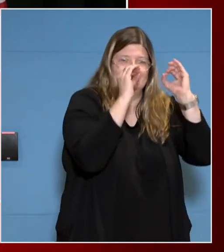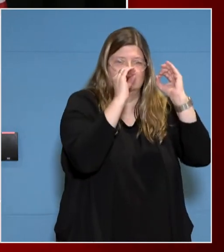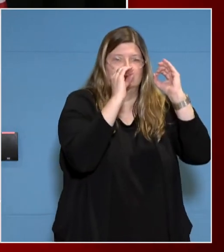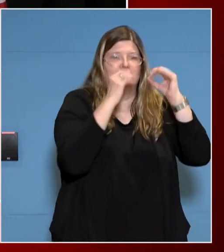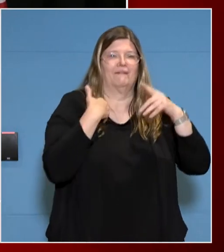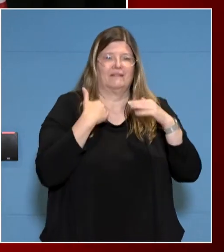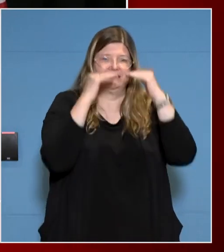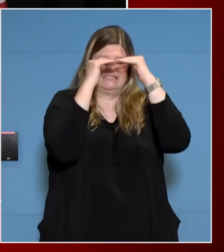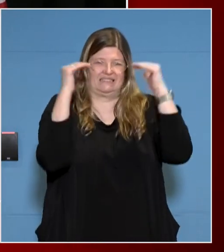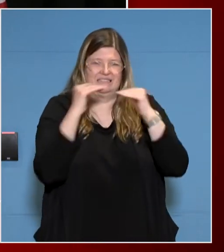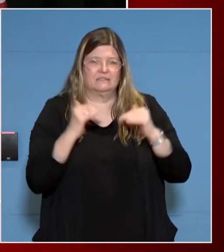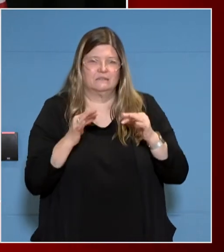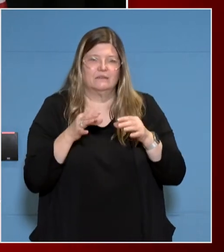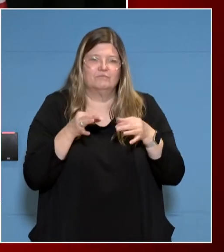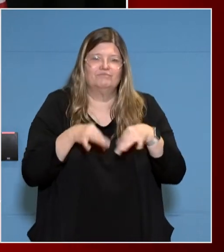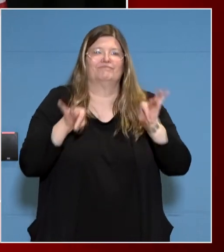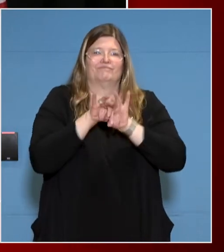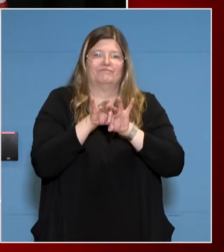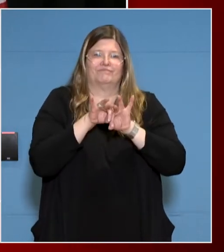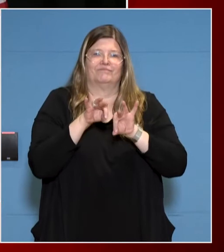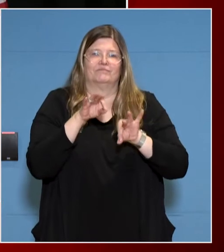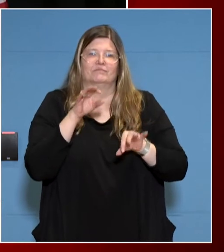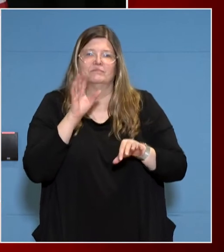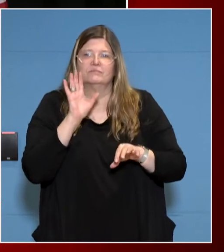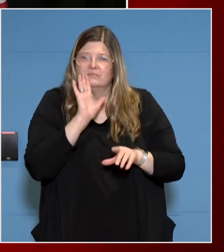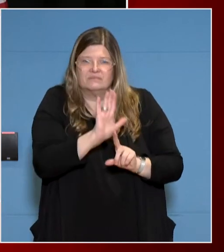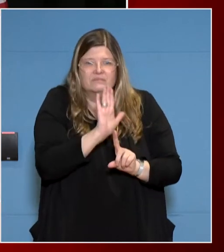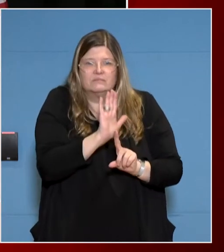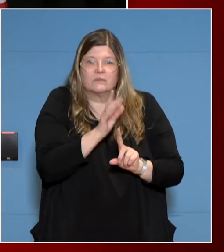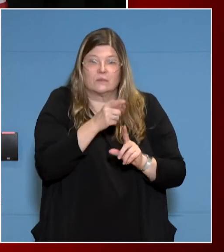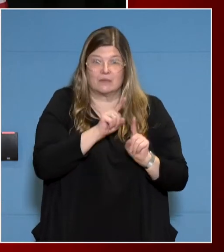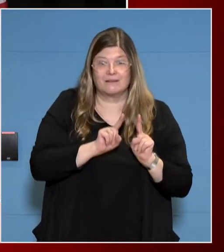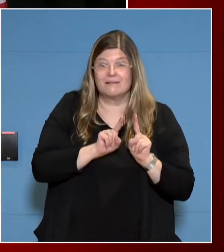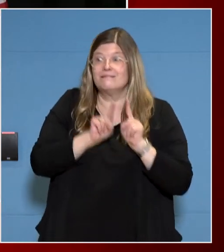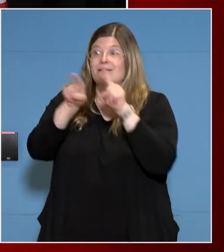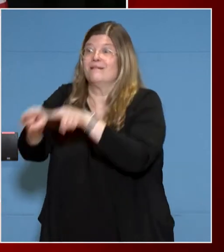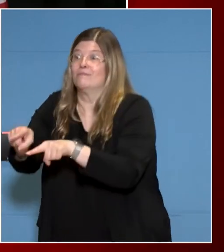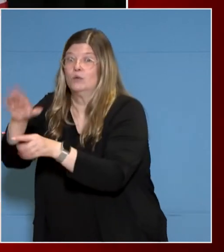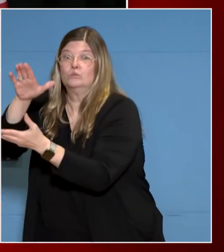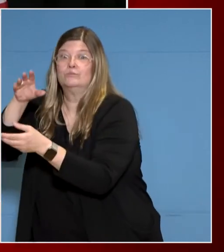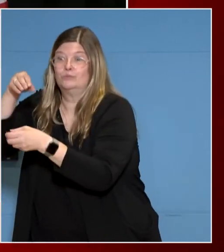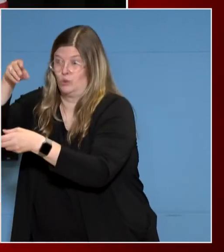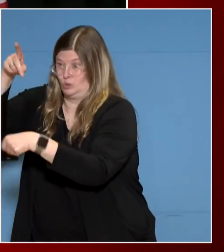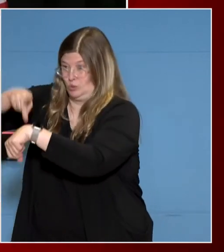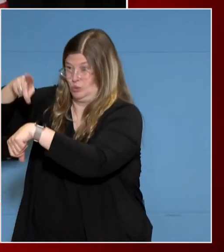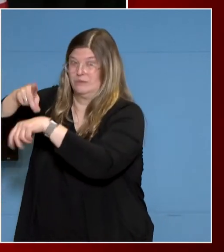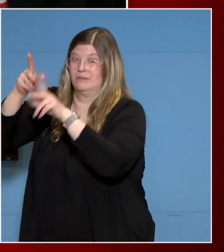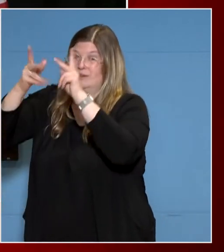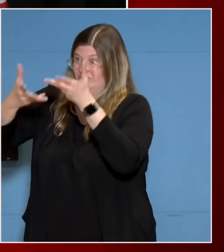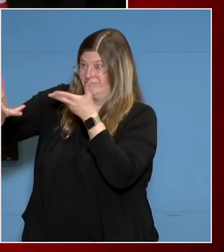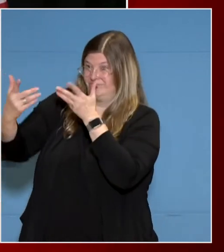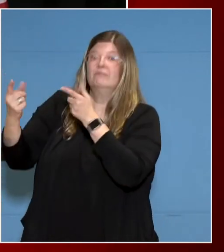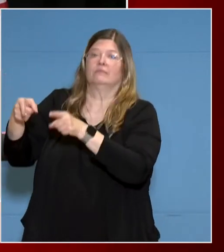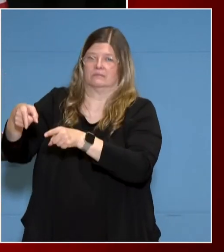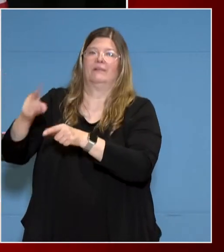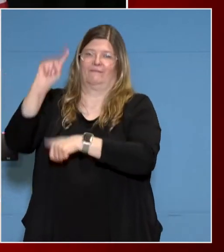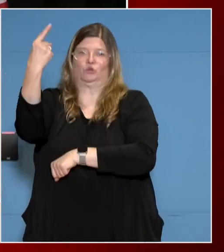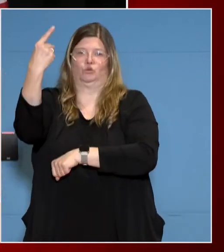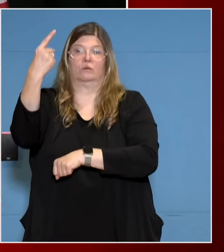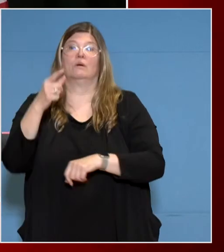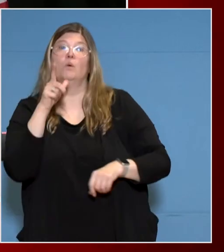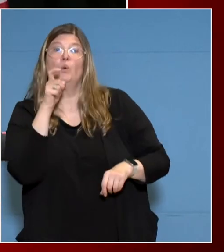to report in duty or be in person. The other thing that occurs is that your employer may be providing